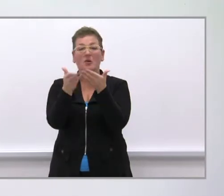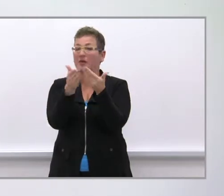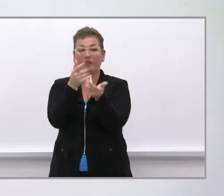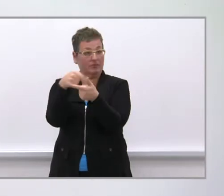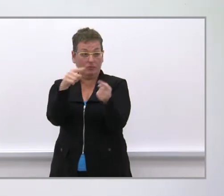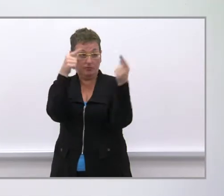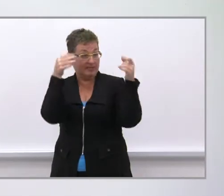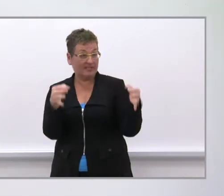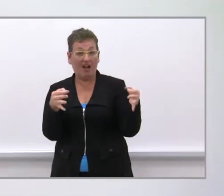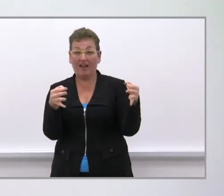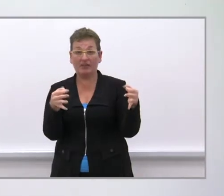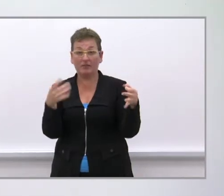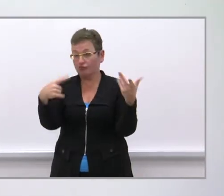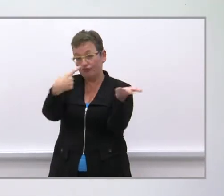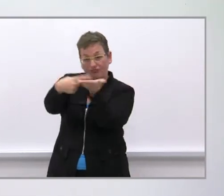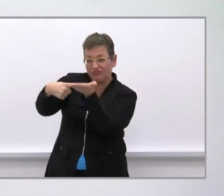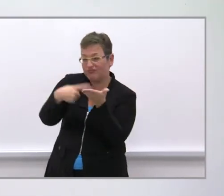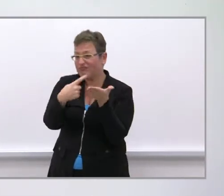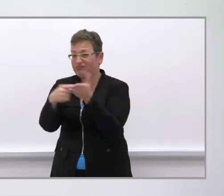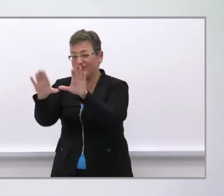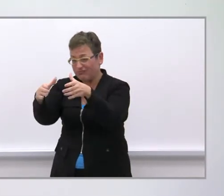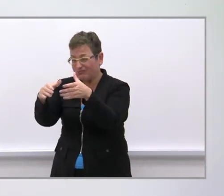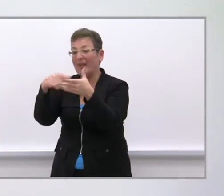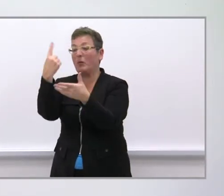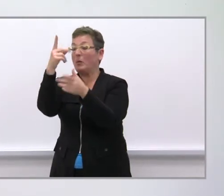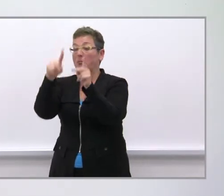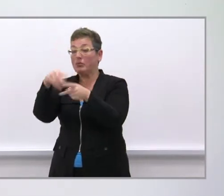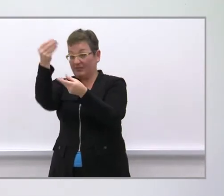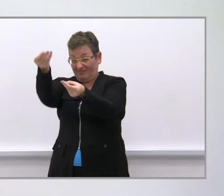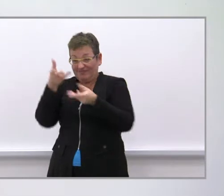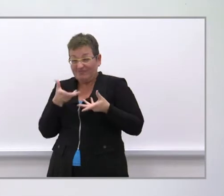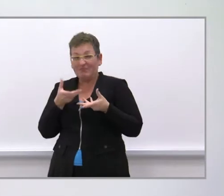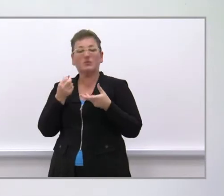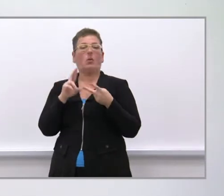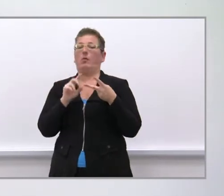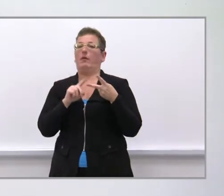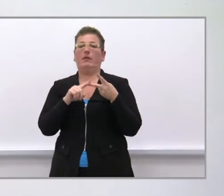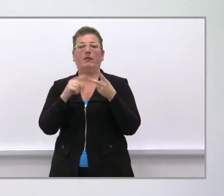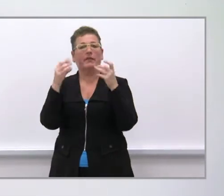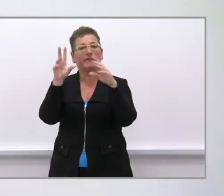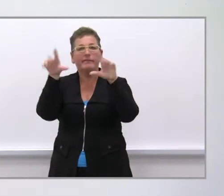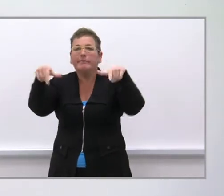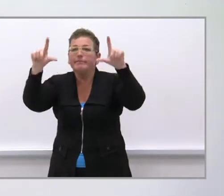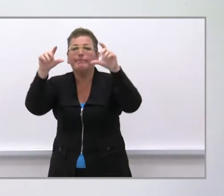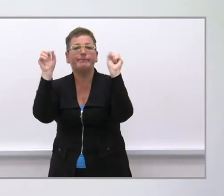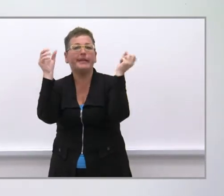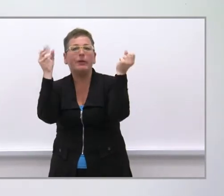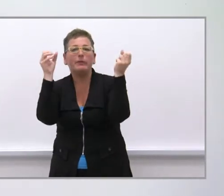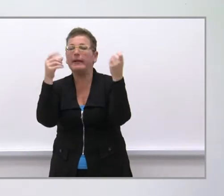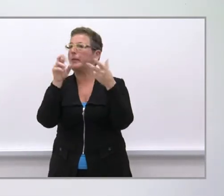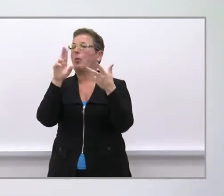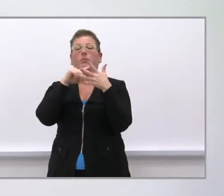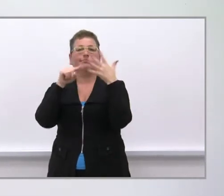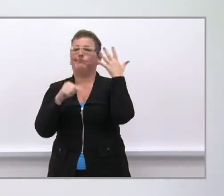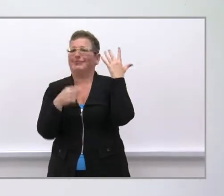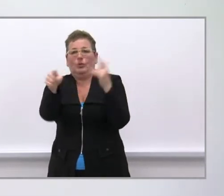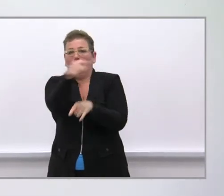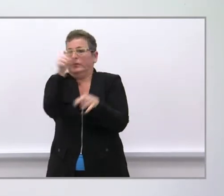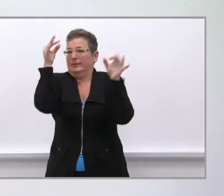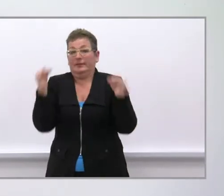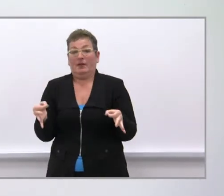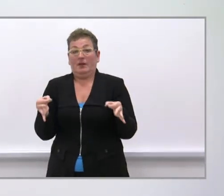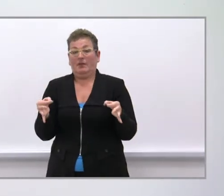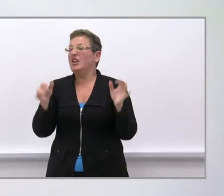community wants to do this, you guys can decide that on your own, how you best want to do it. And why don't you